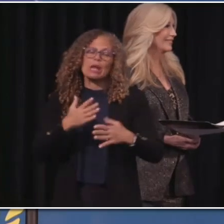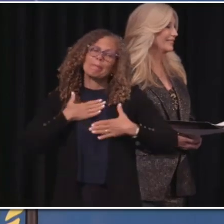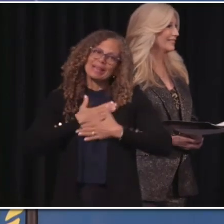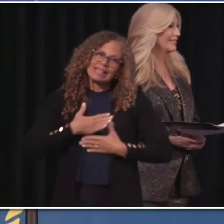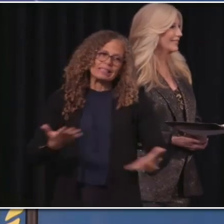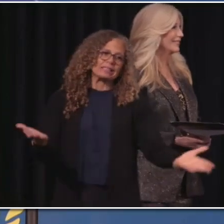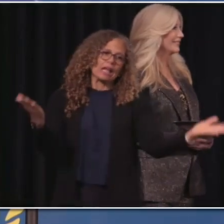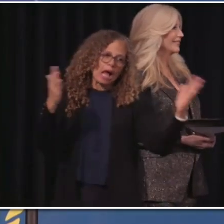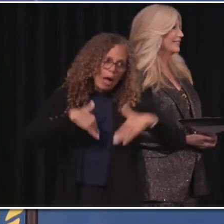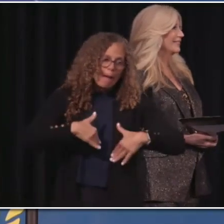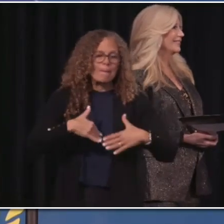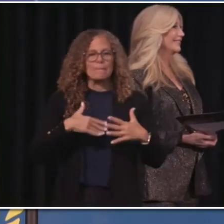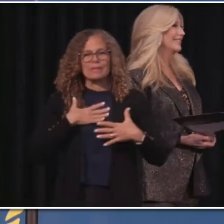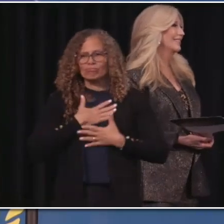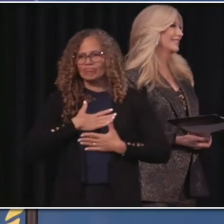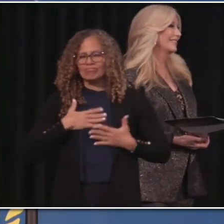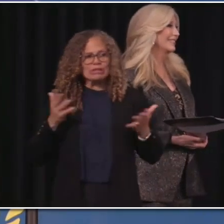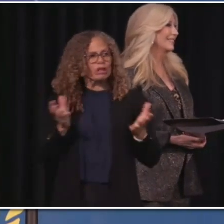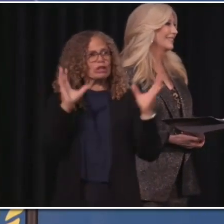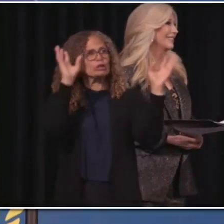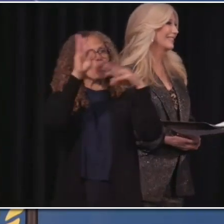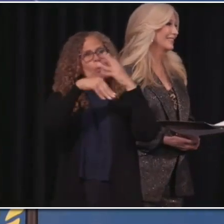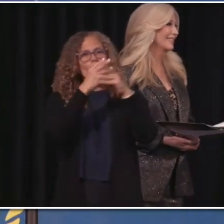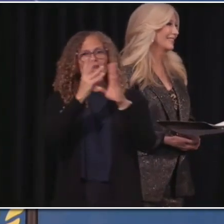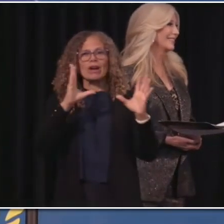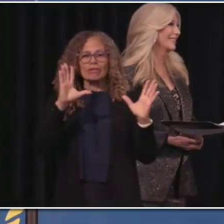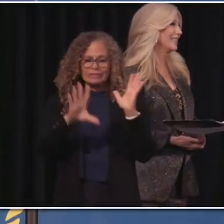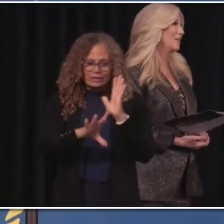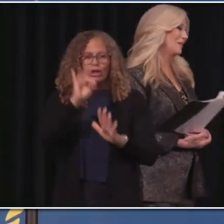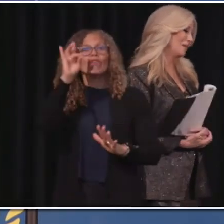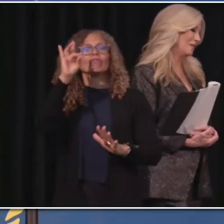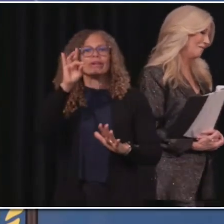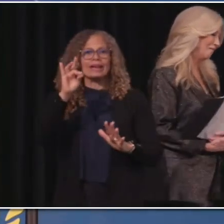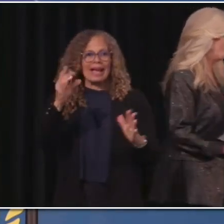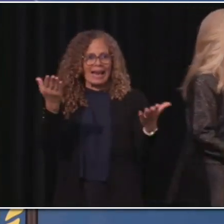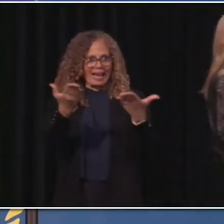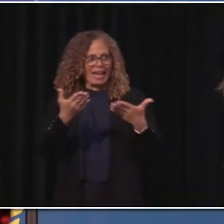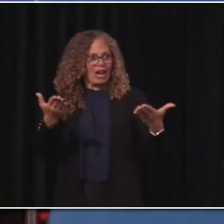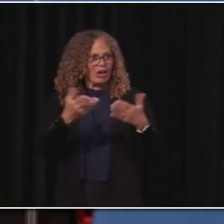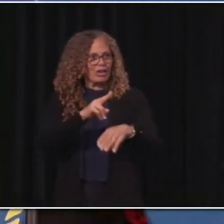to experience the world of discovery and adventure here at the Nat. Thank you.